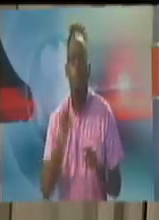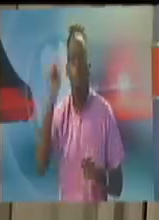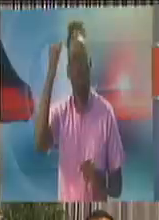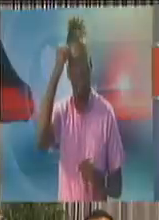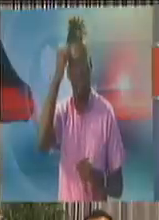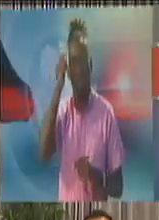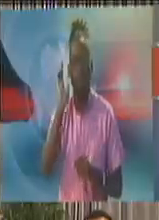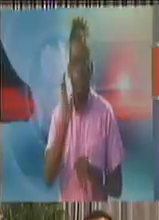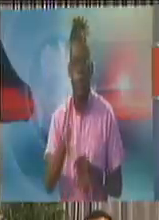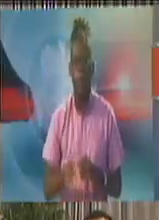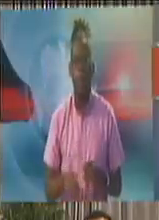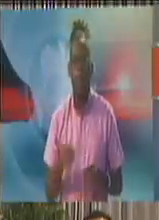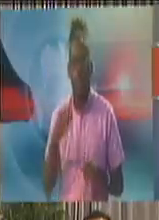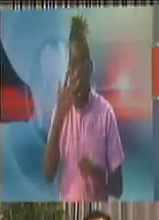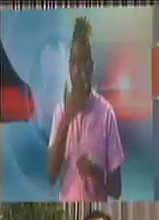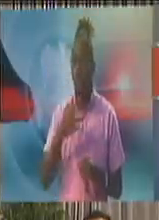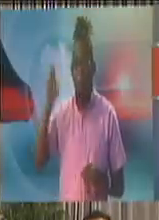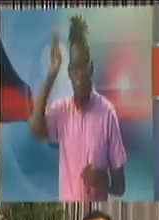Power 102.